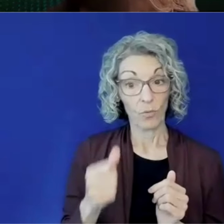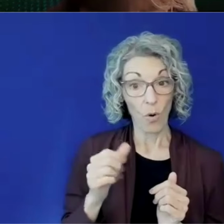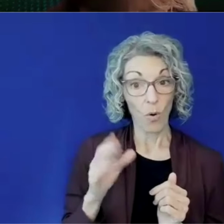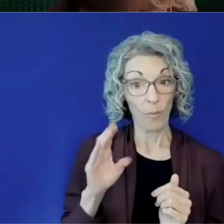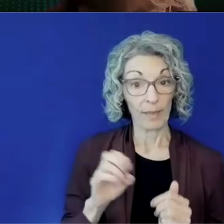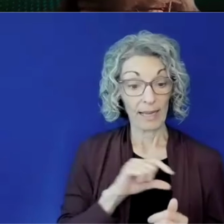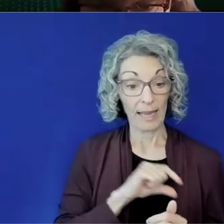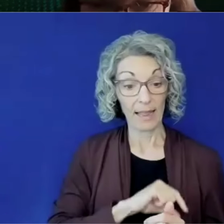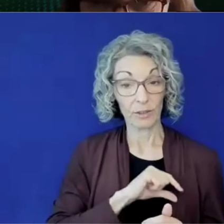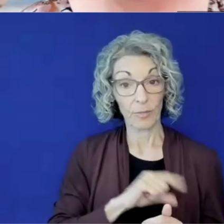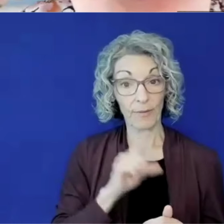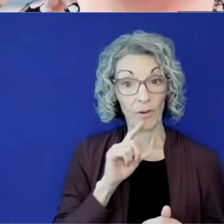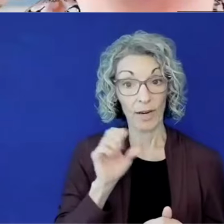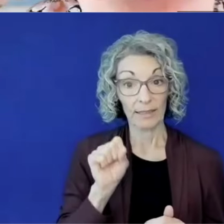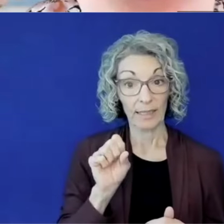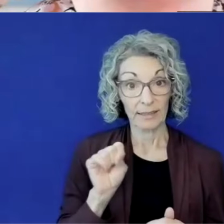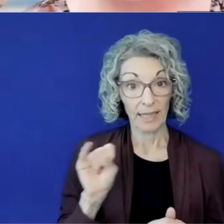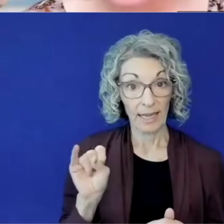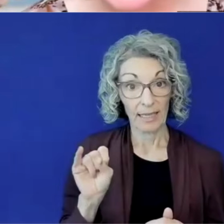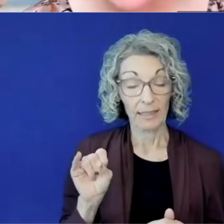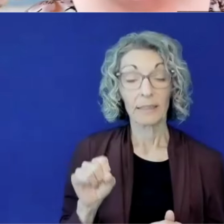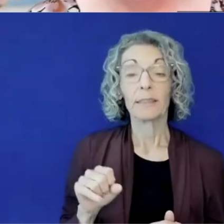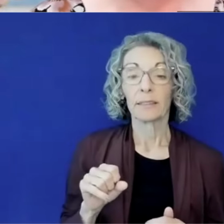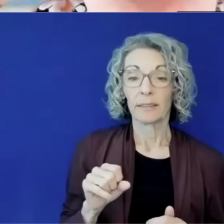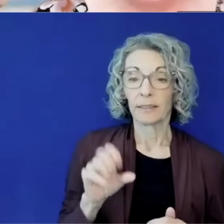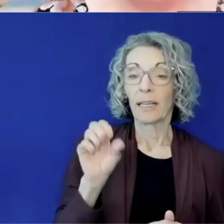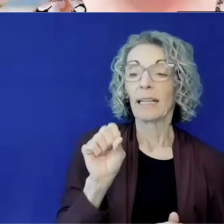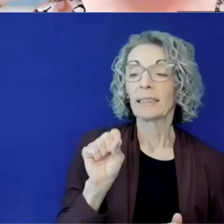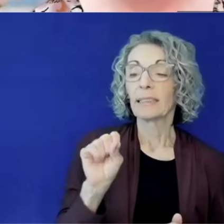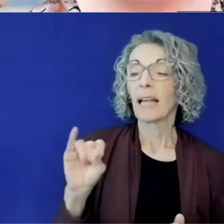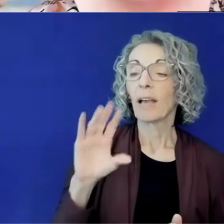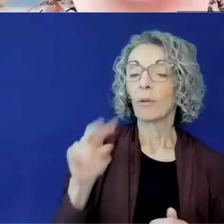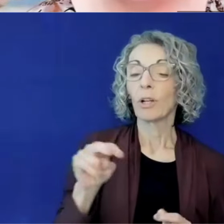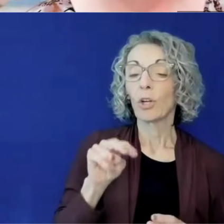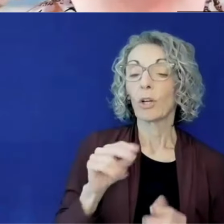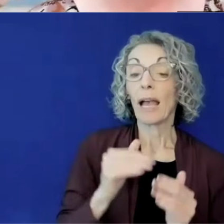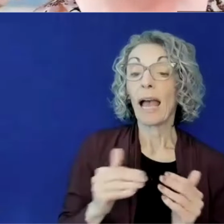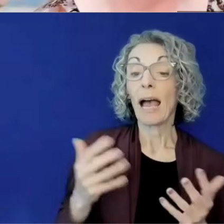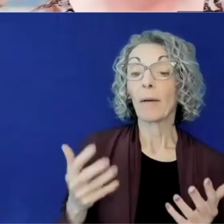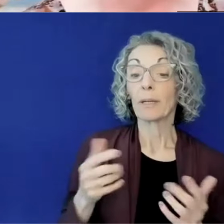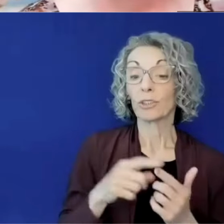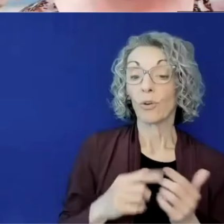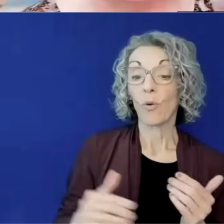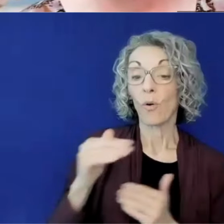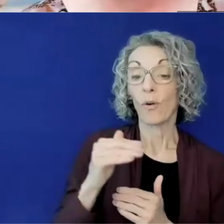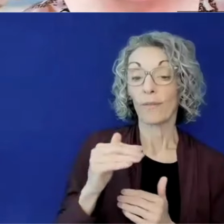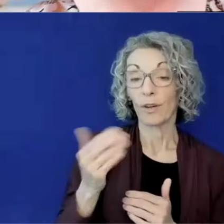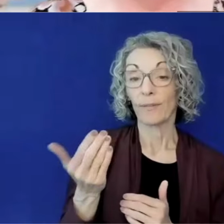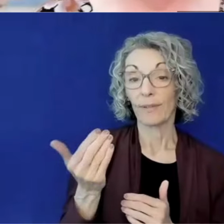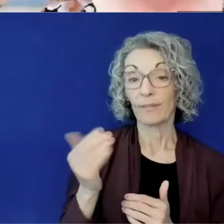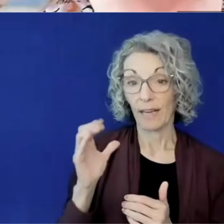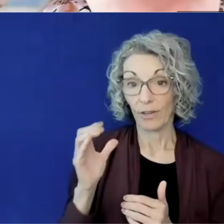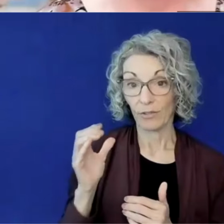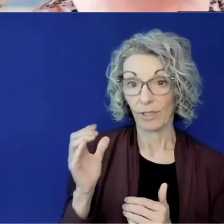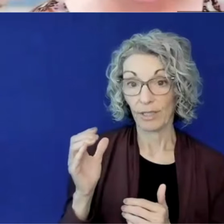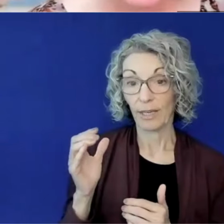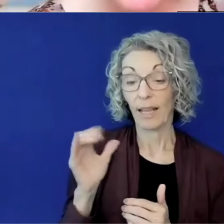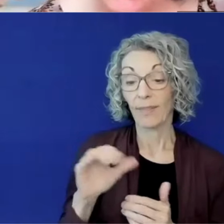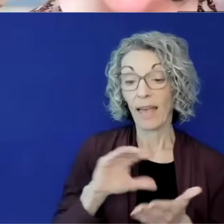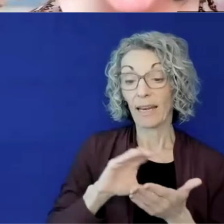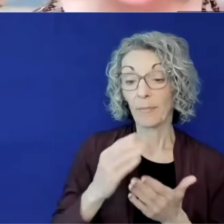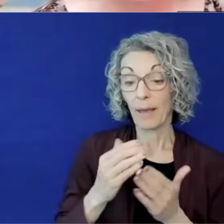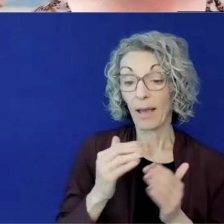for SSI? So what they will do is they will look at how much you're over $1,500. The amount over $1,500 becomes a